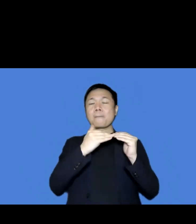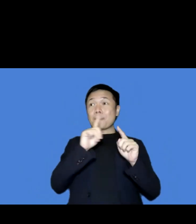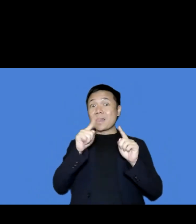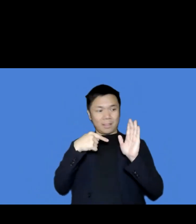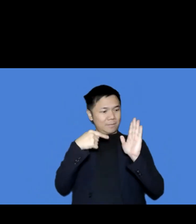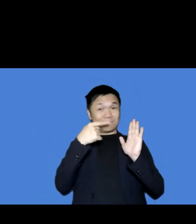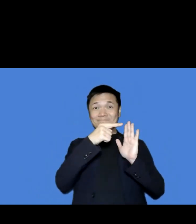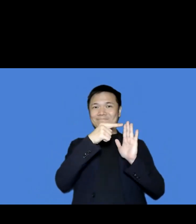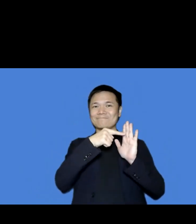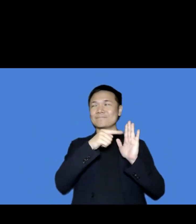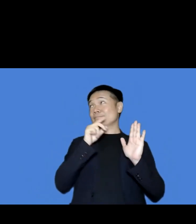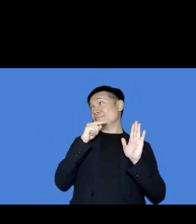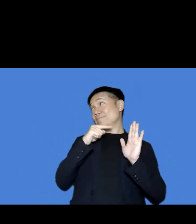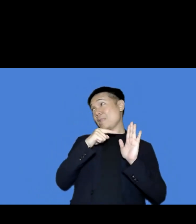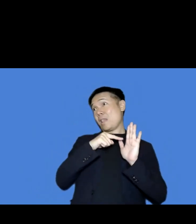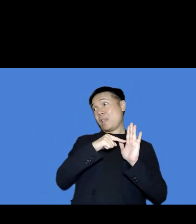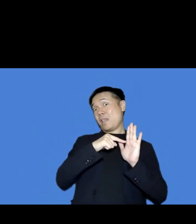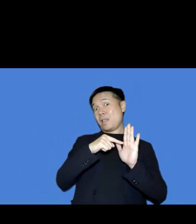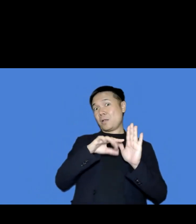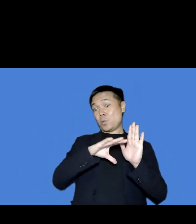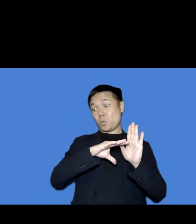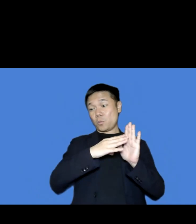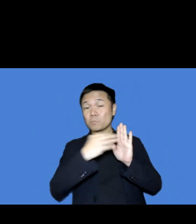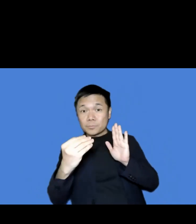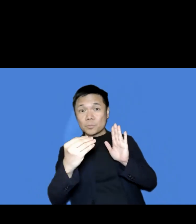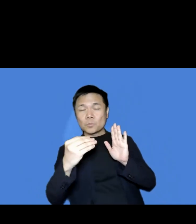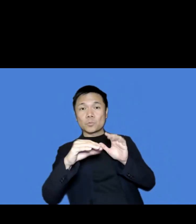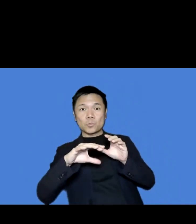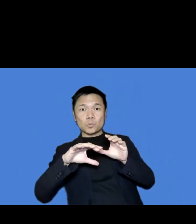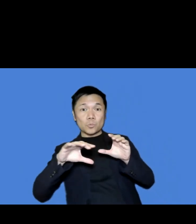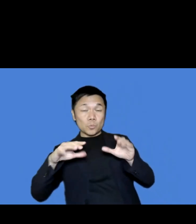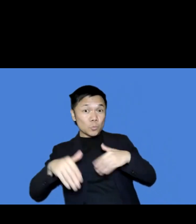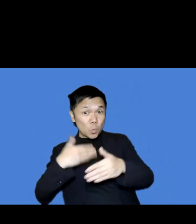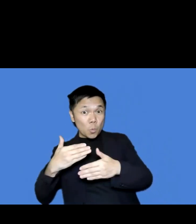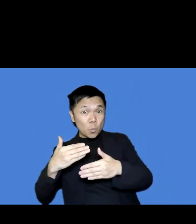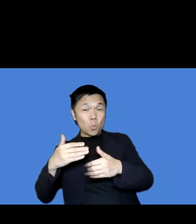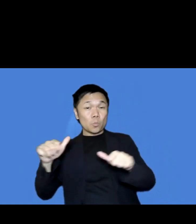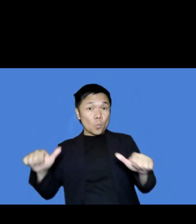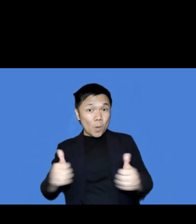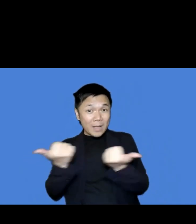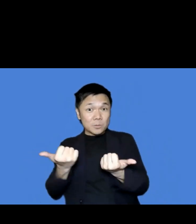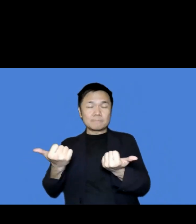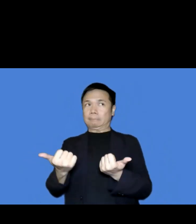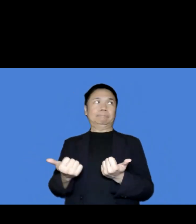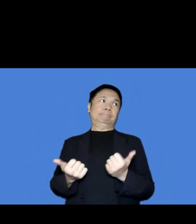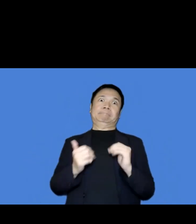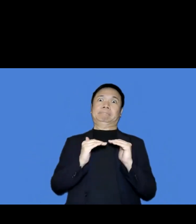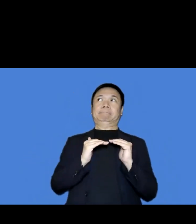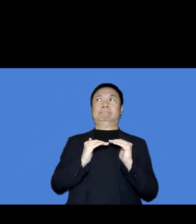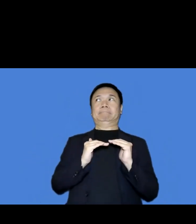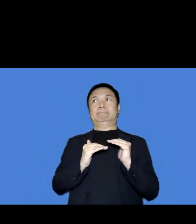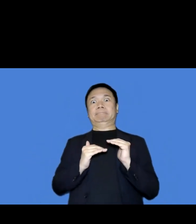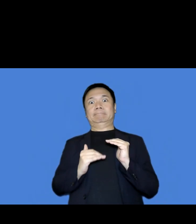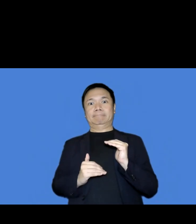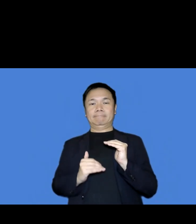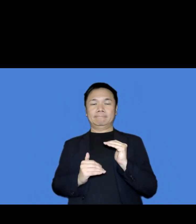behind. So my request is not just the signing of the convention or making of the